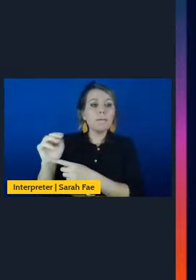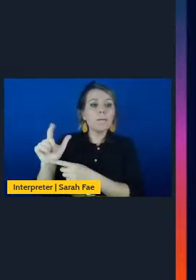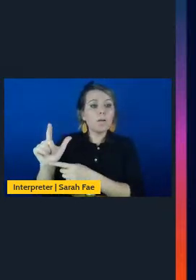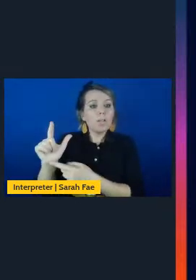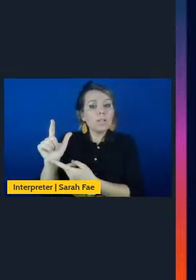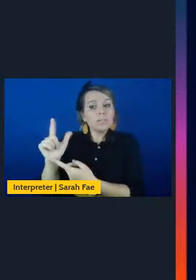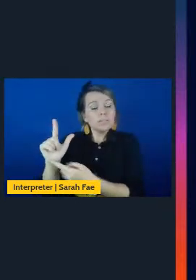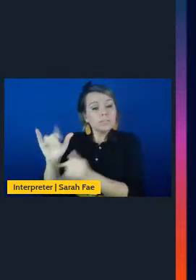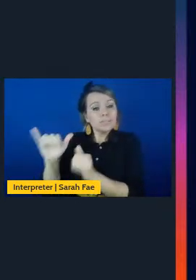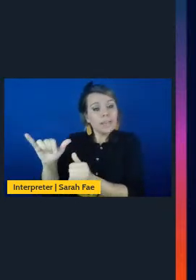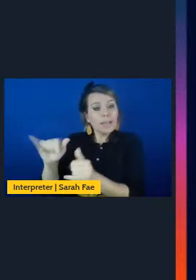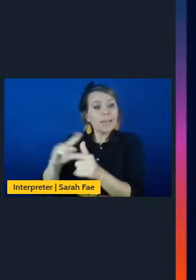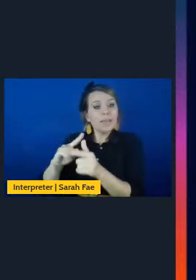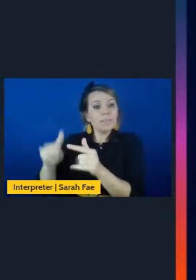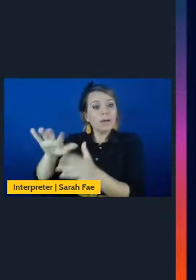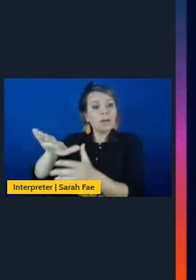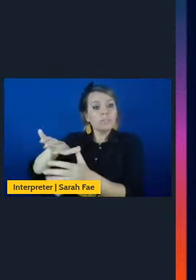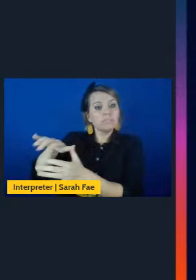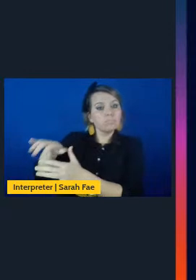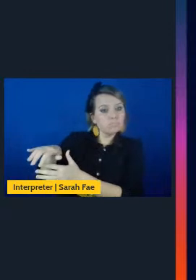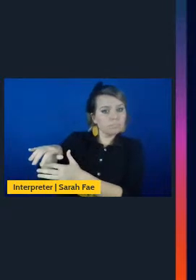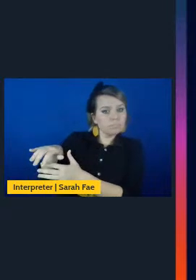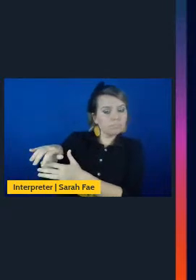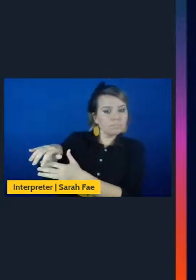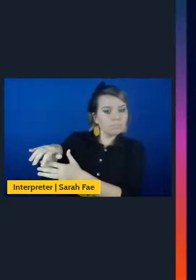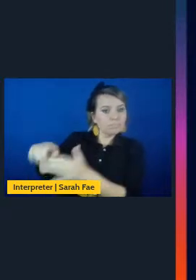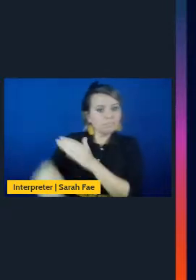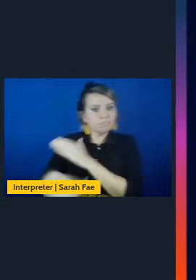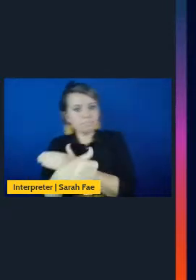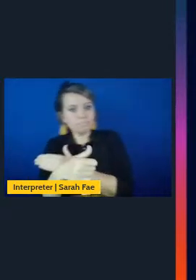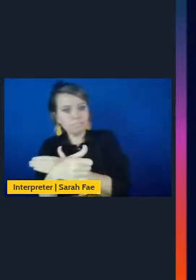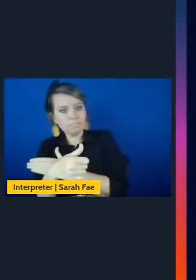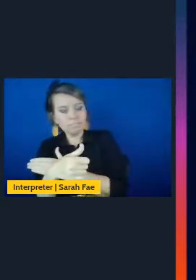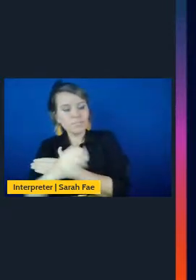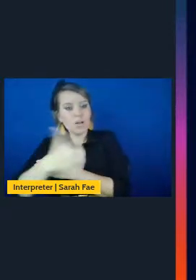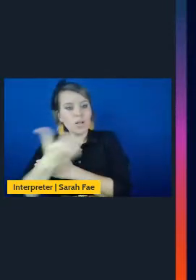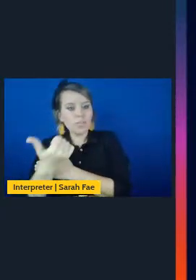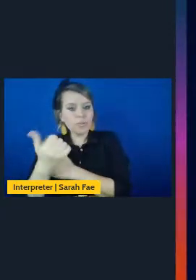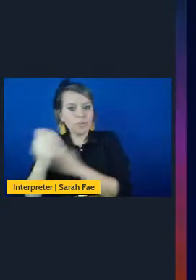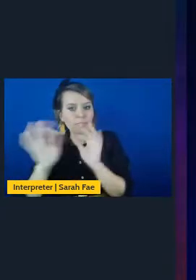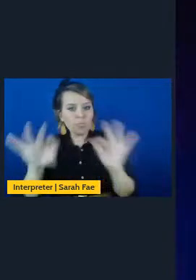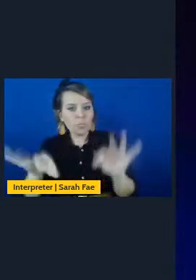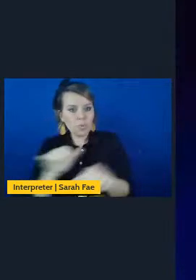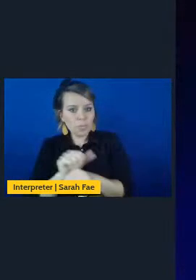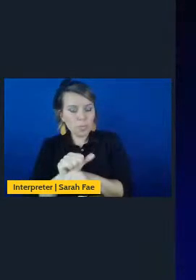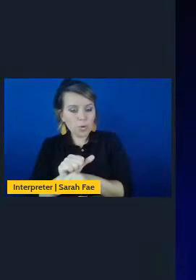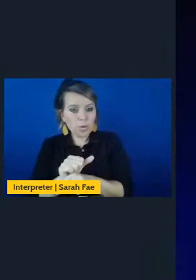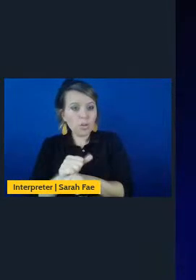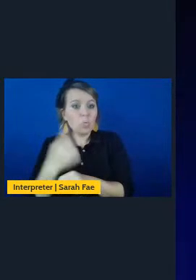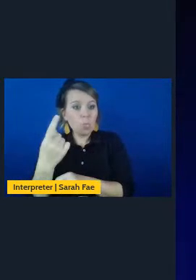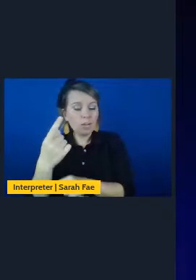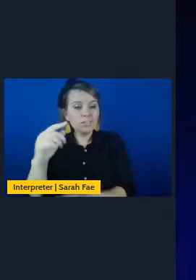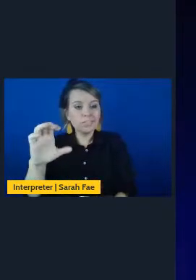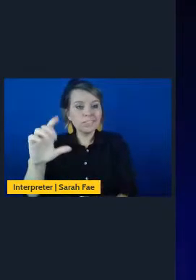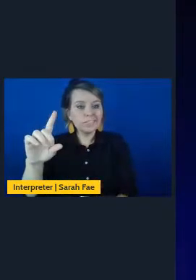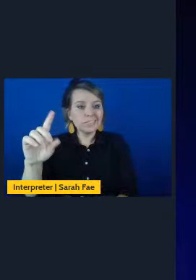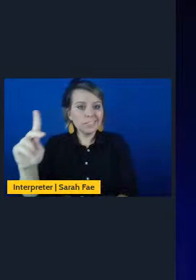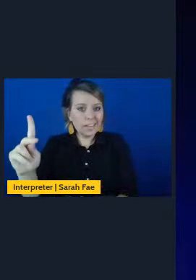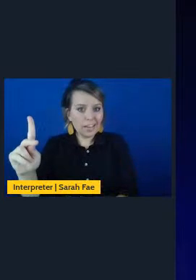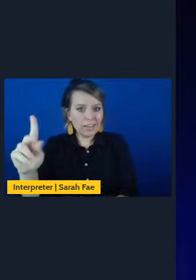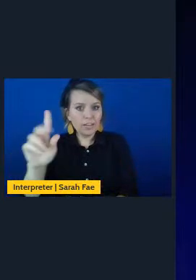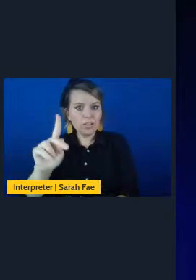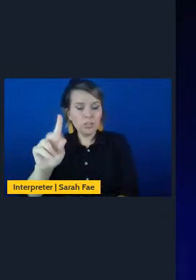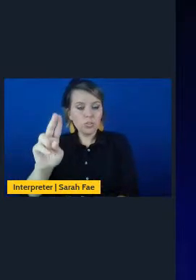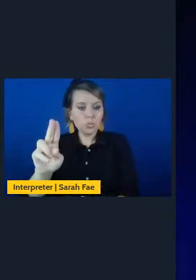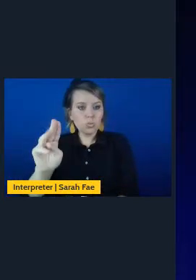using certain tools or frameworks, and one of them is CDK for Kubernetes. Now, the word CDK for